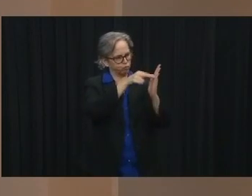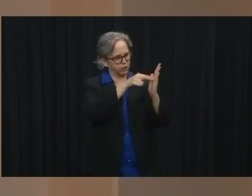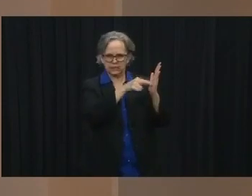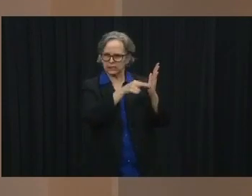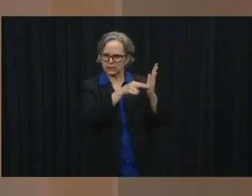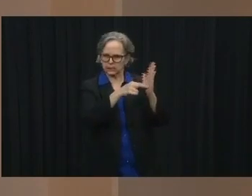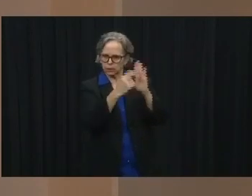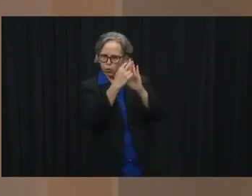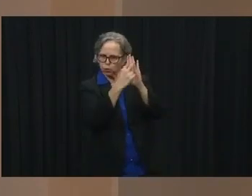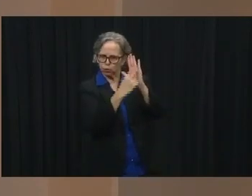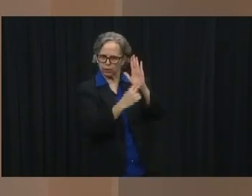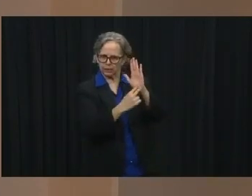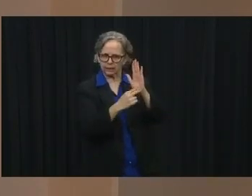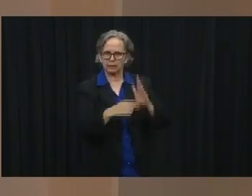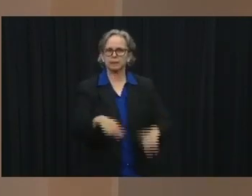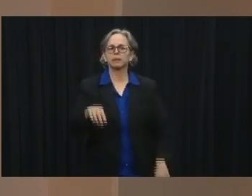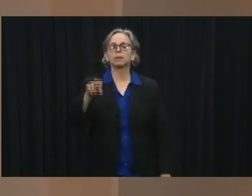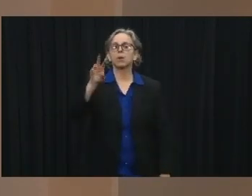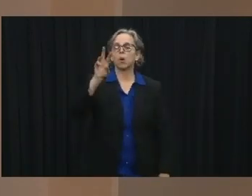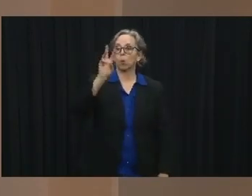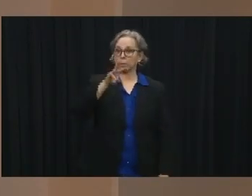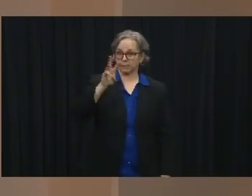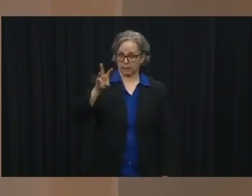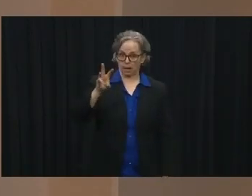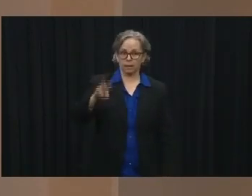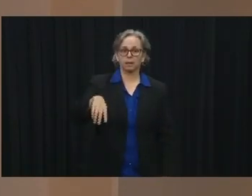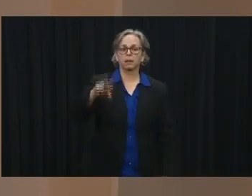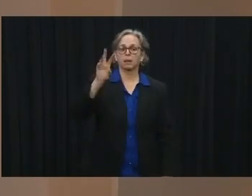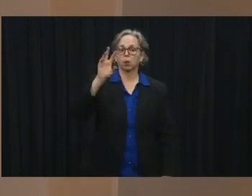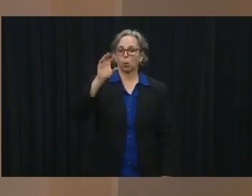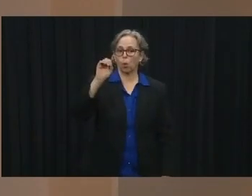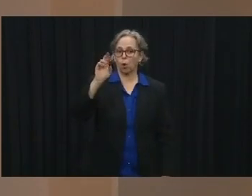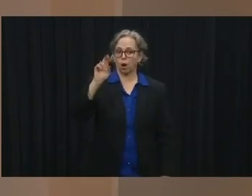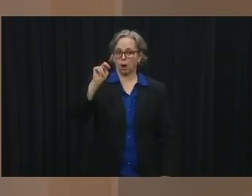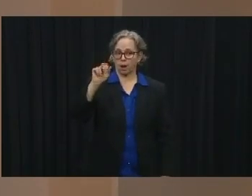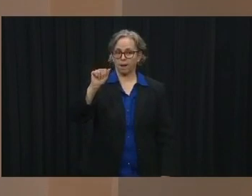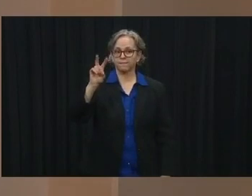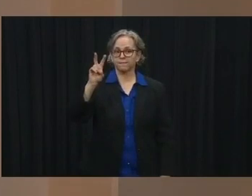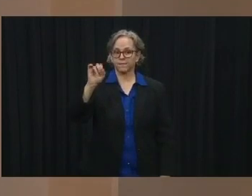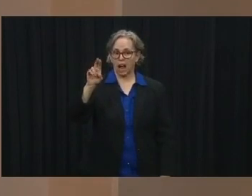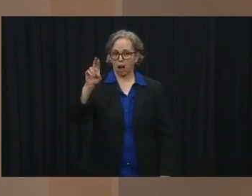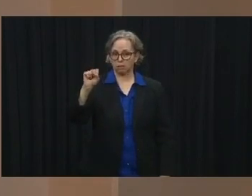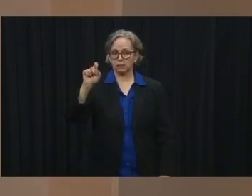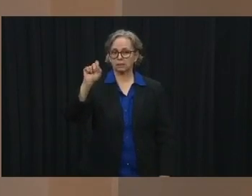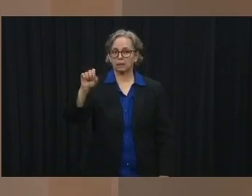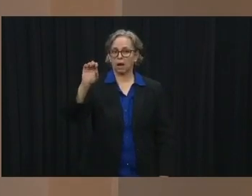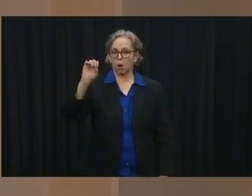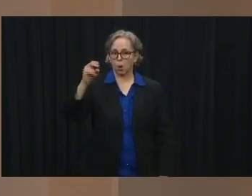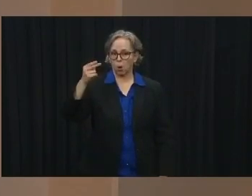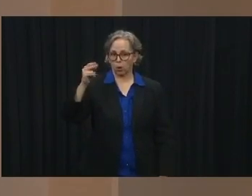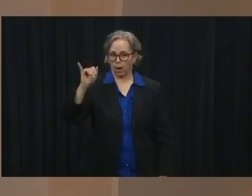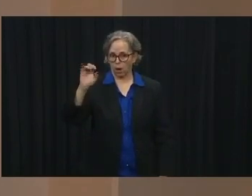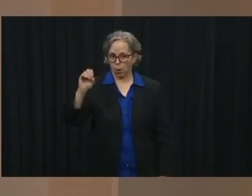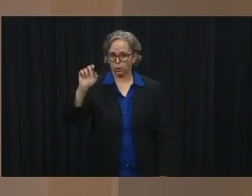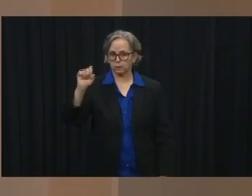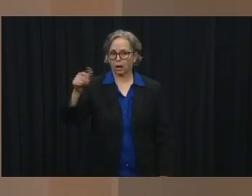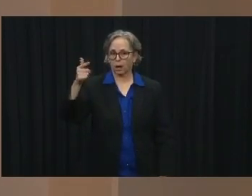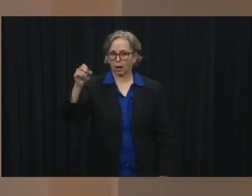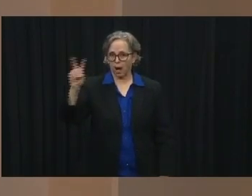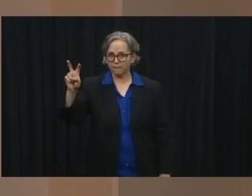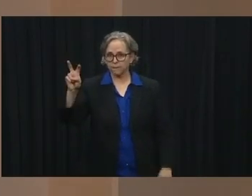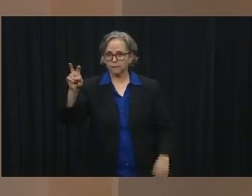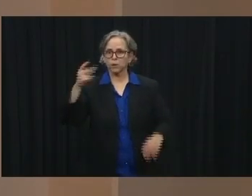coronavirus.ohio.gov, and it's under the tab, Director's Stay-at-Home Order. Use your good judgment in following that order.